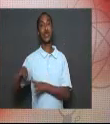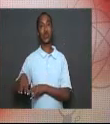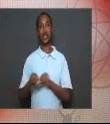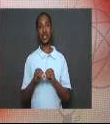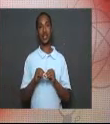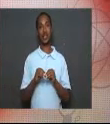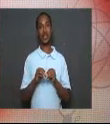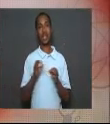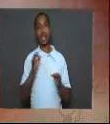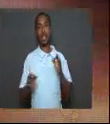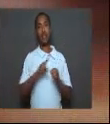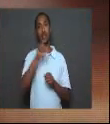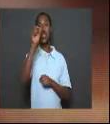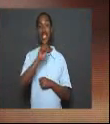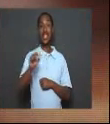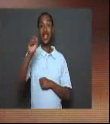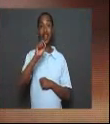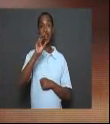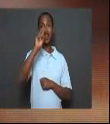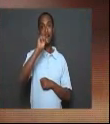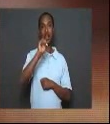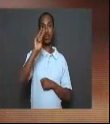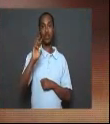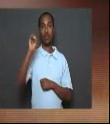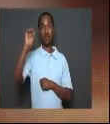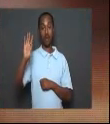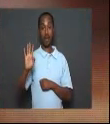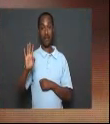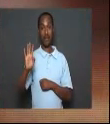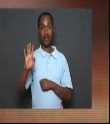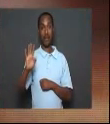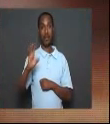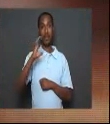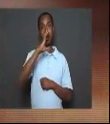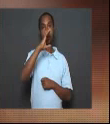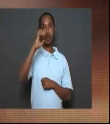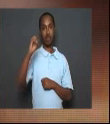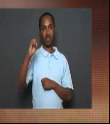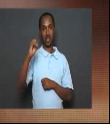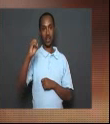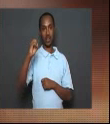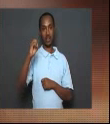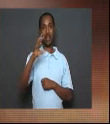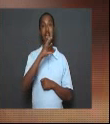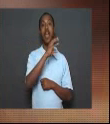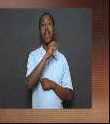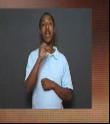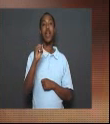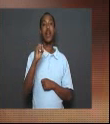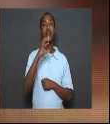Hello again, students. If you circled nitrogen dioxide, carbon